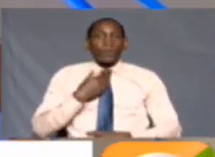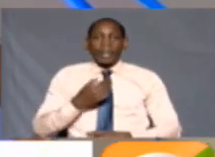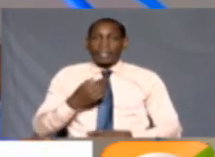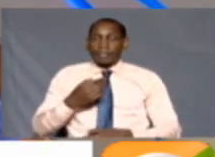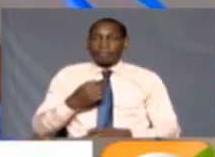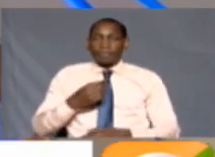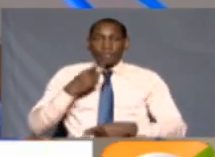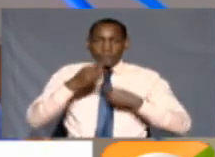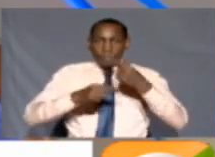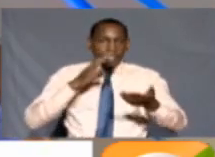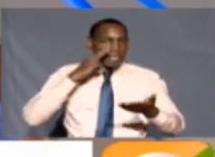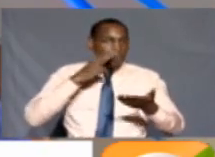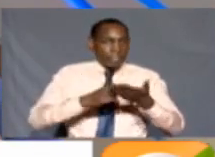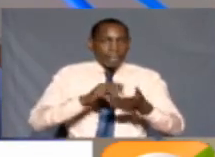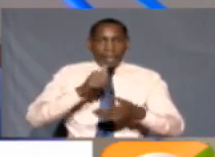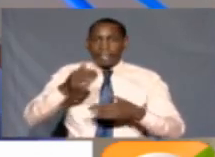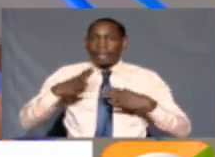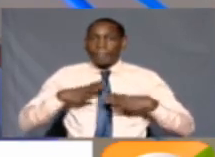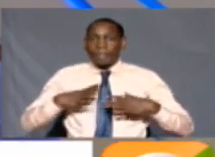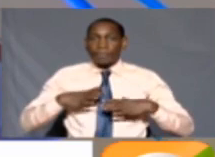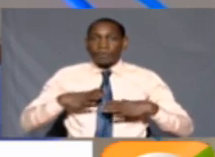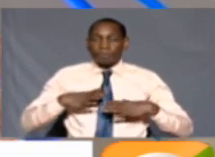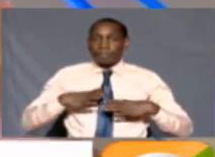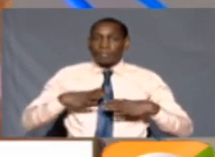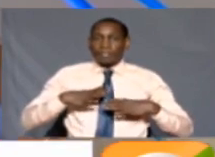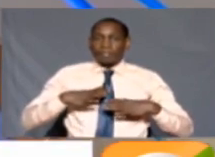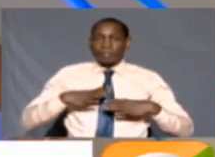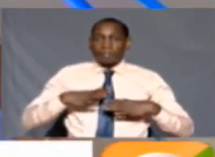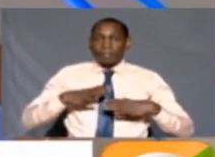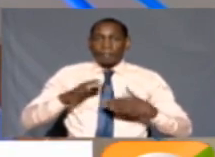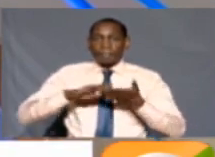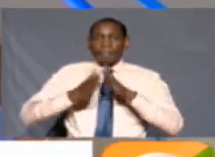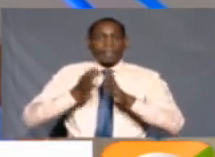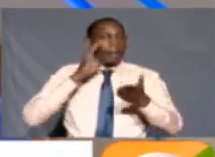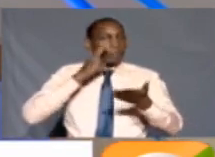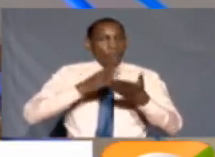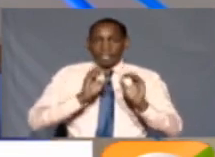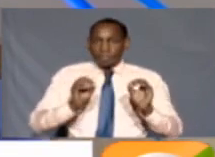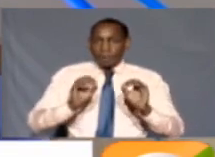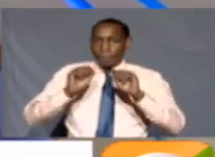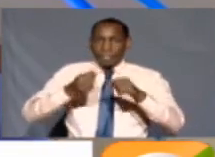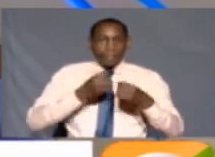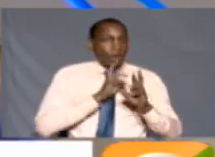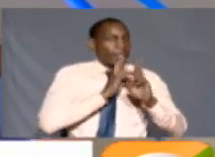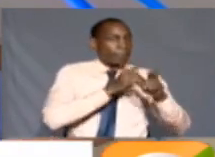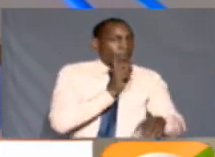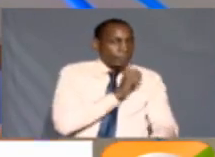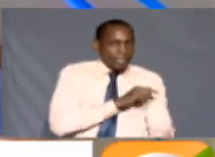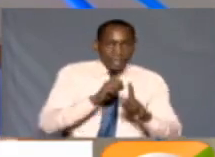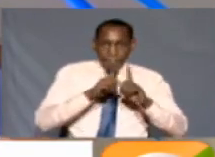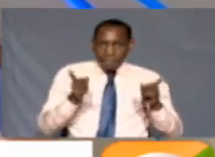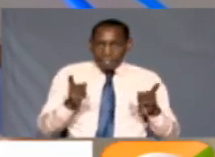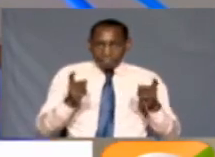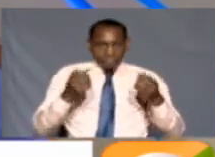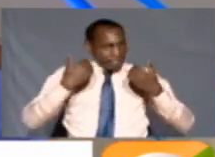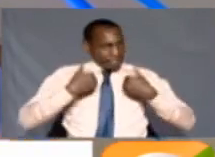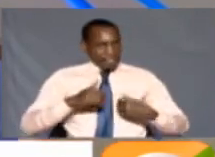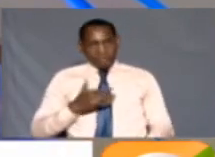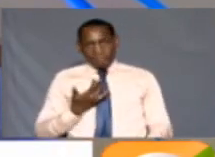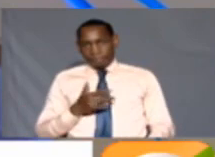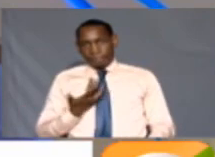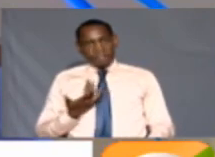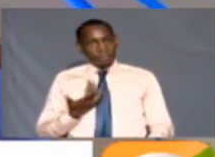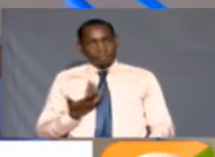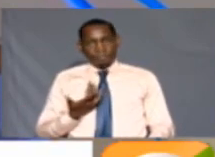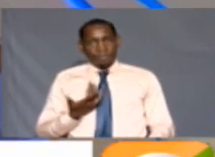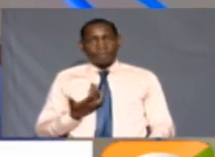remain a witness, because some whistleblowers might not necessarily end up being witnesses. You can whistleblow, but due to personal reasons, you end